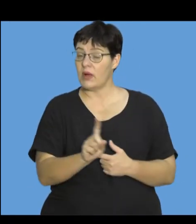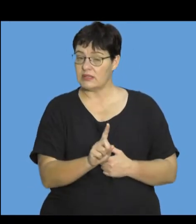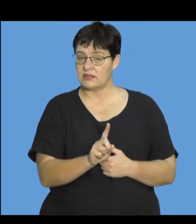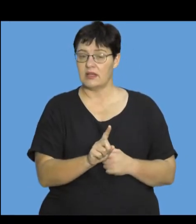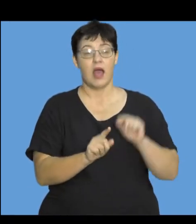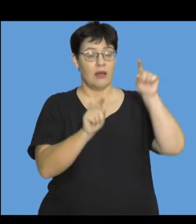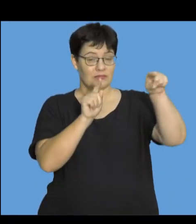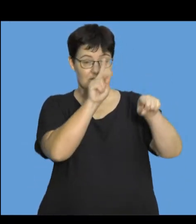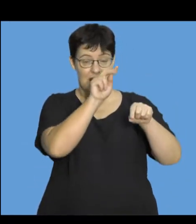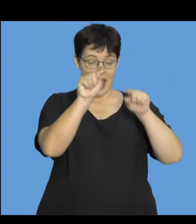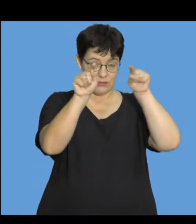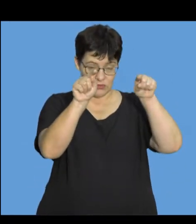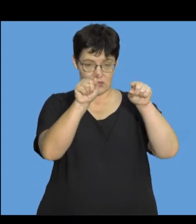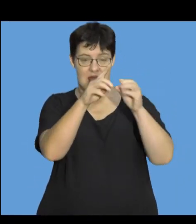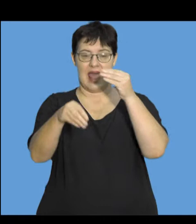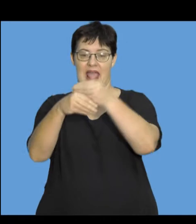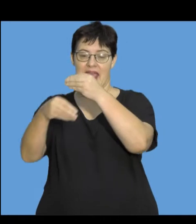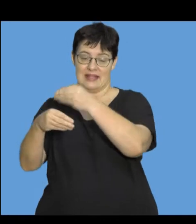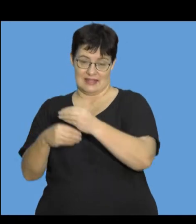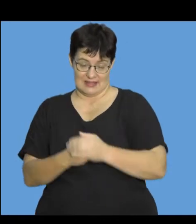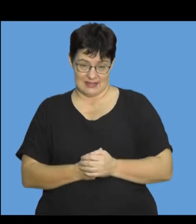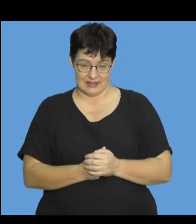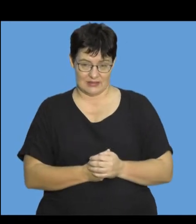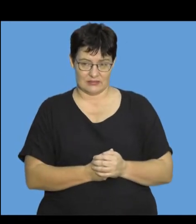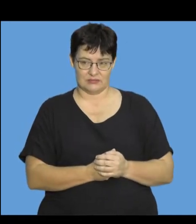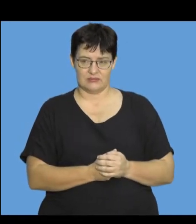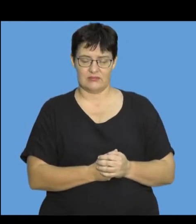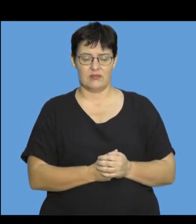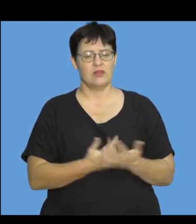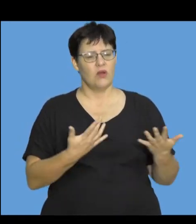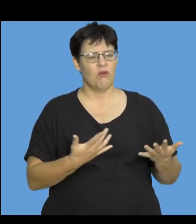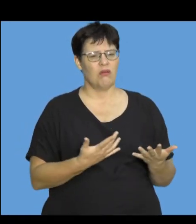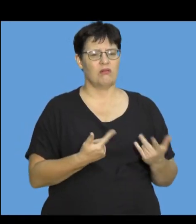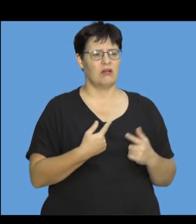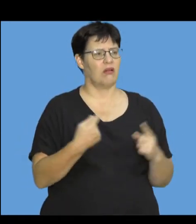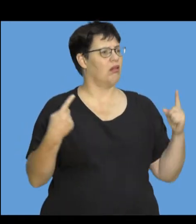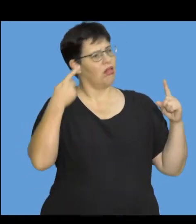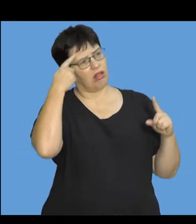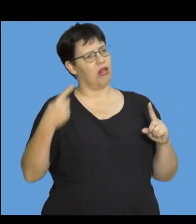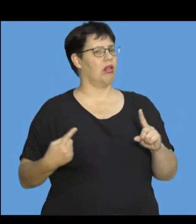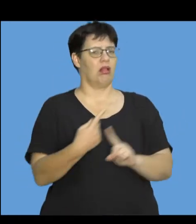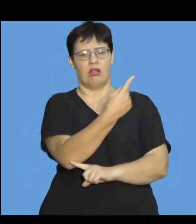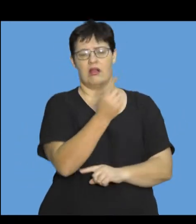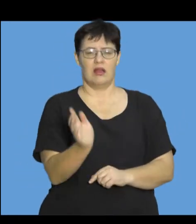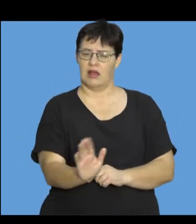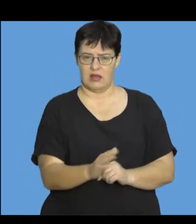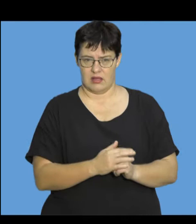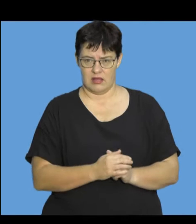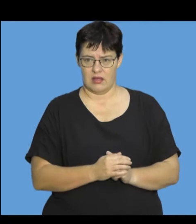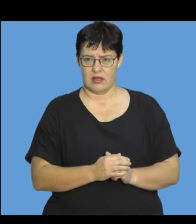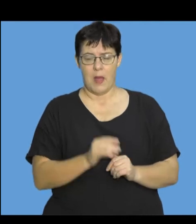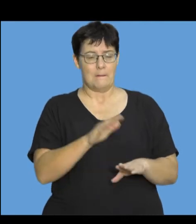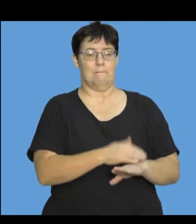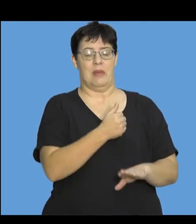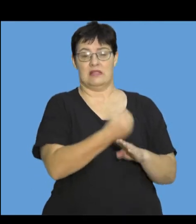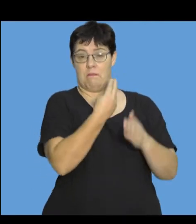need to add the exponents. What that means is, please don't then make the misconception of thinking that you need both